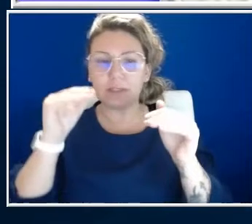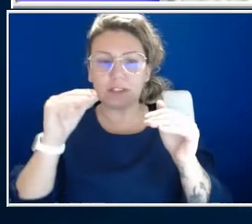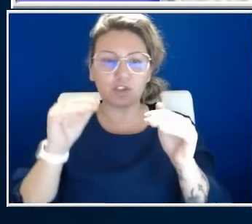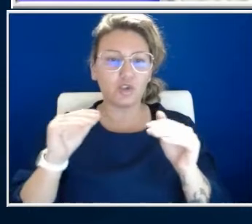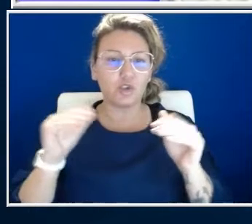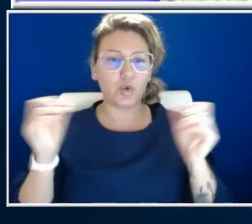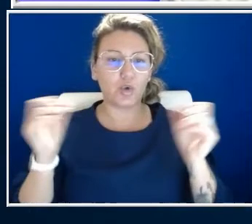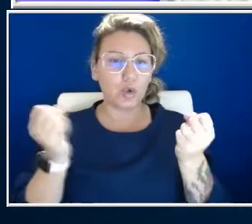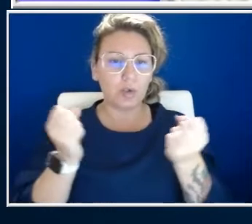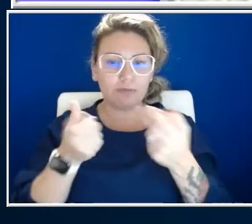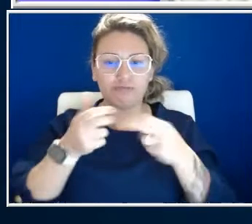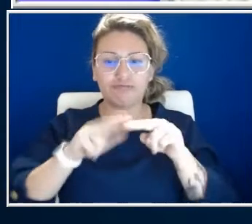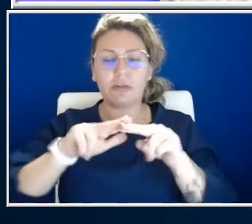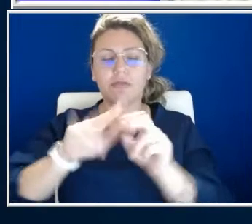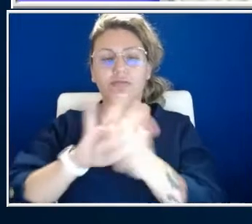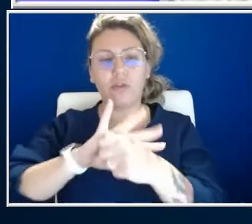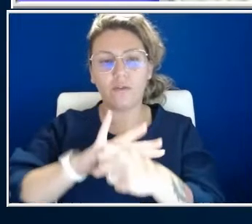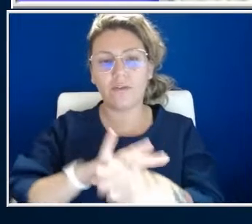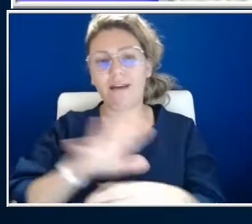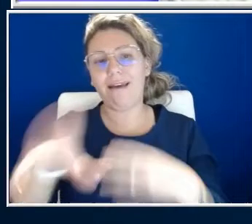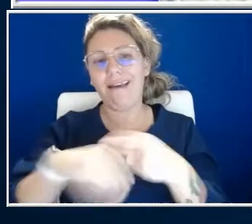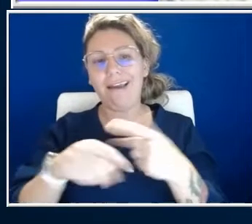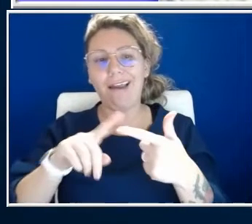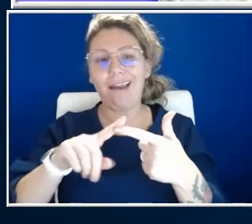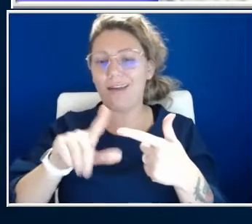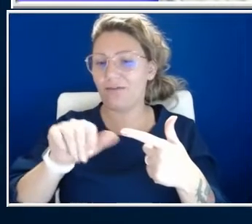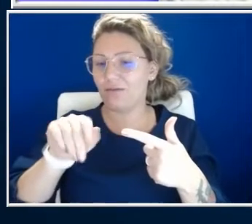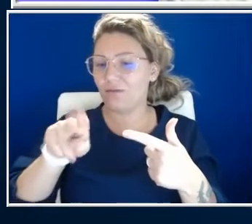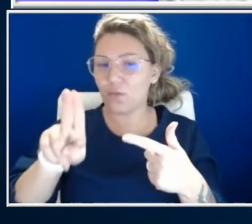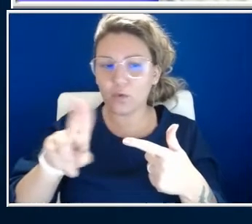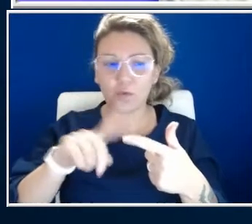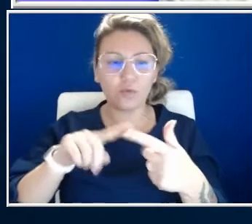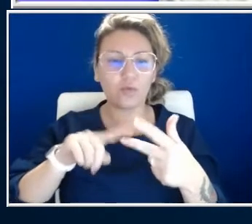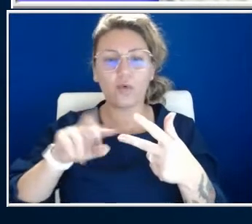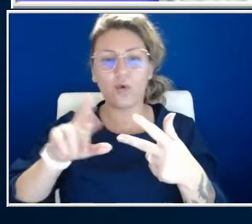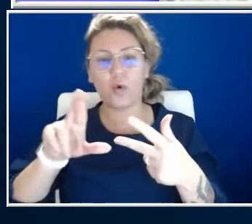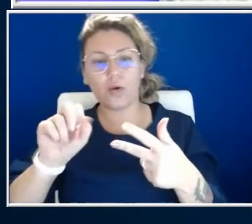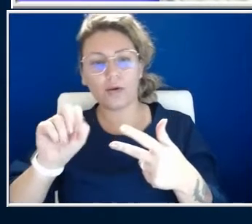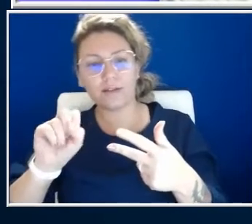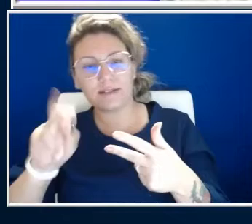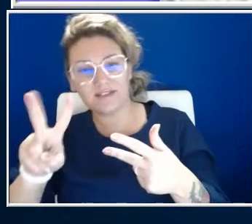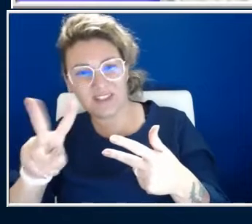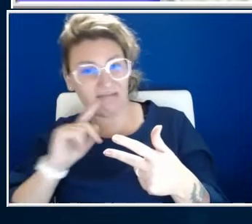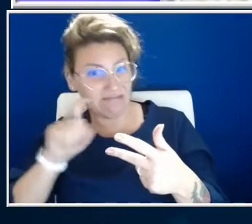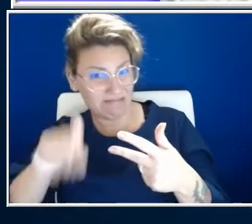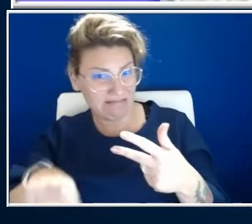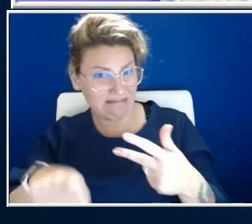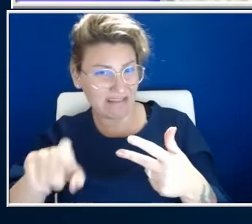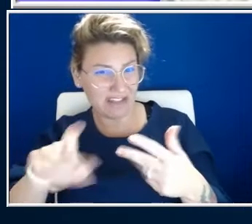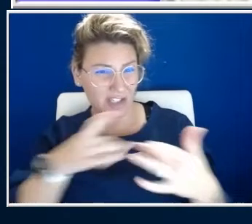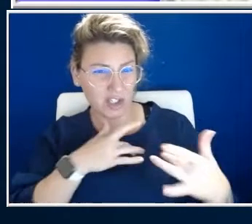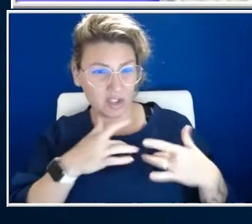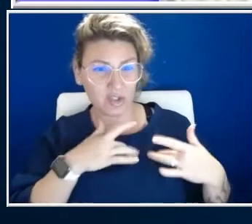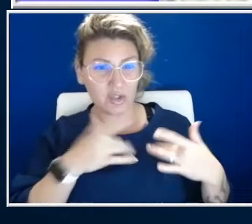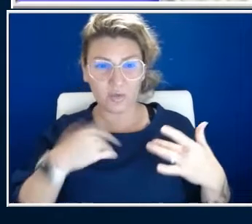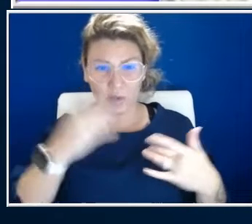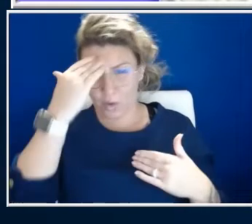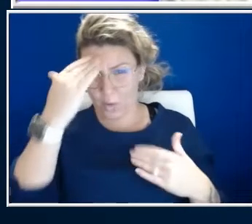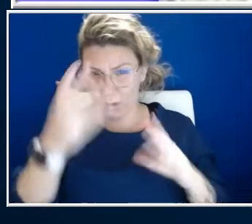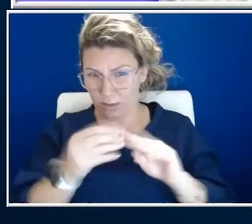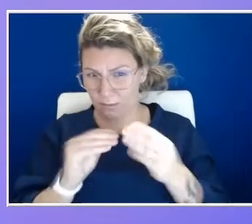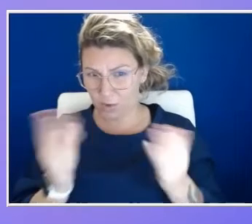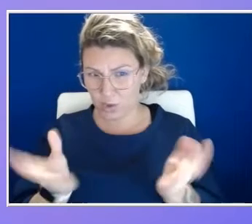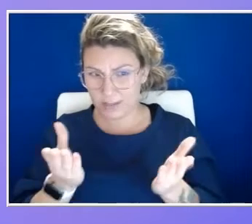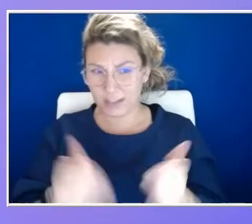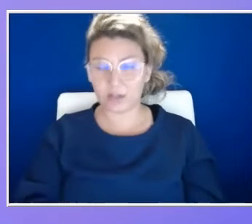to flu, now with a rise in RSV. What do you make of that? Something we should be concerned of? And do we know the numbers here by chance?